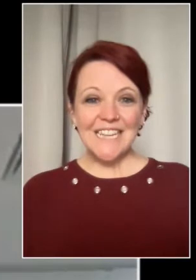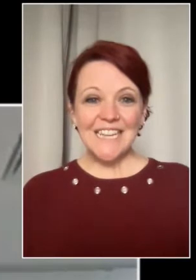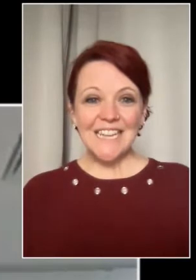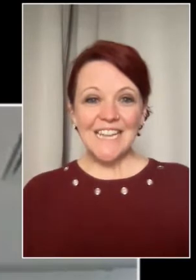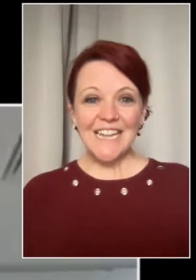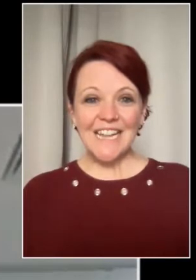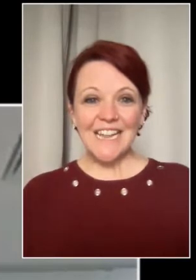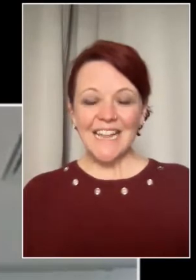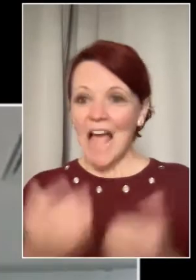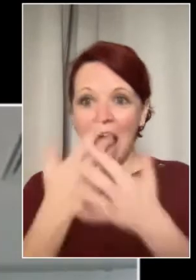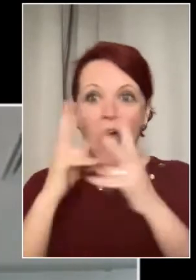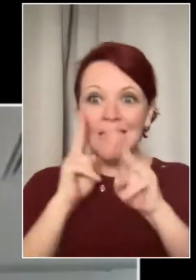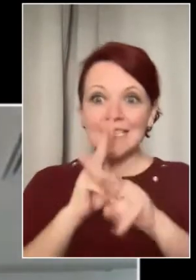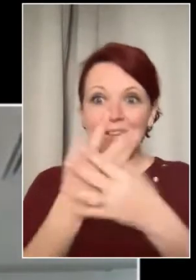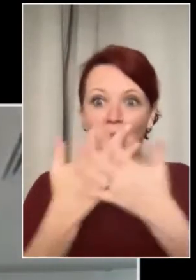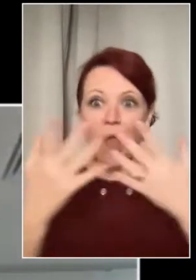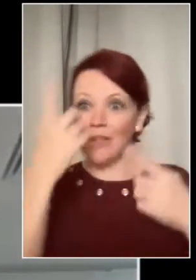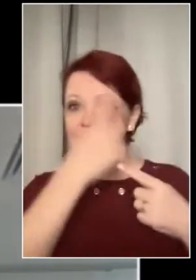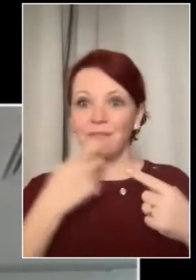I'm seeing lots of wow.